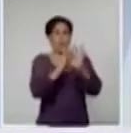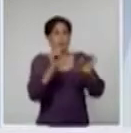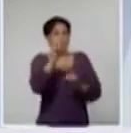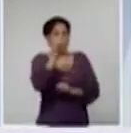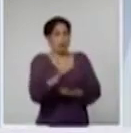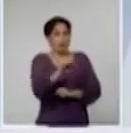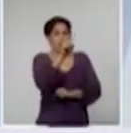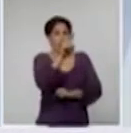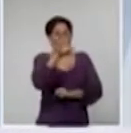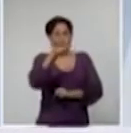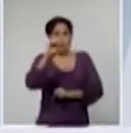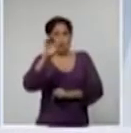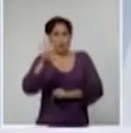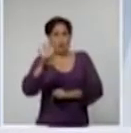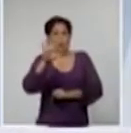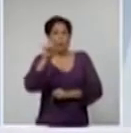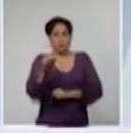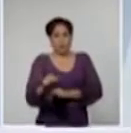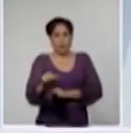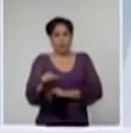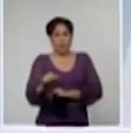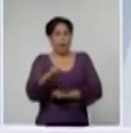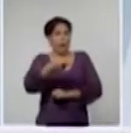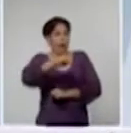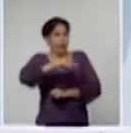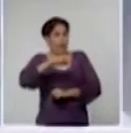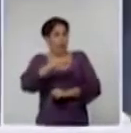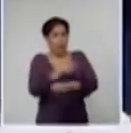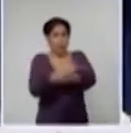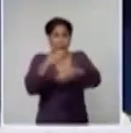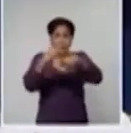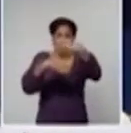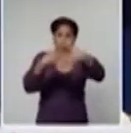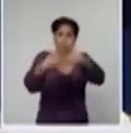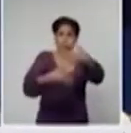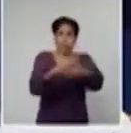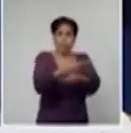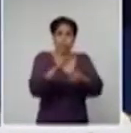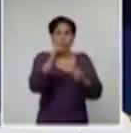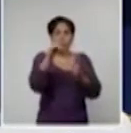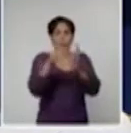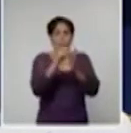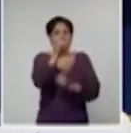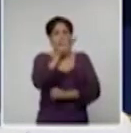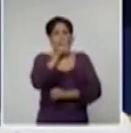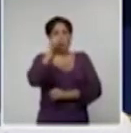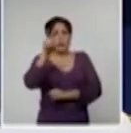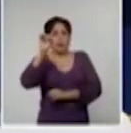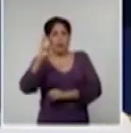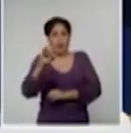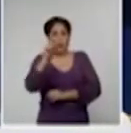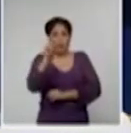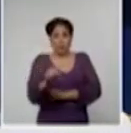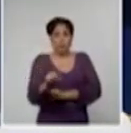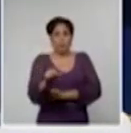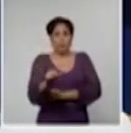2,273 samples for the diagnosis of COVID-19. In the IPK